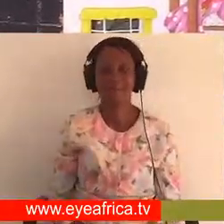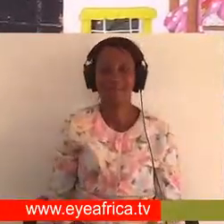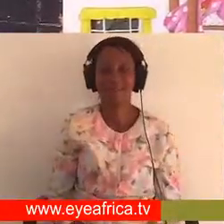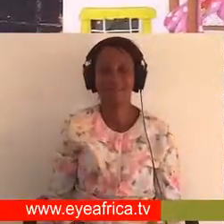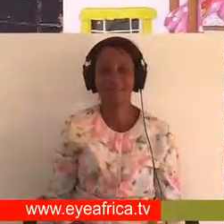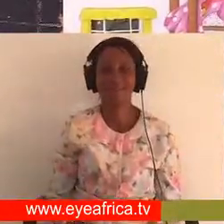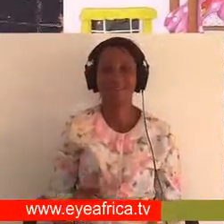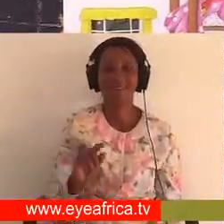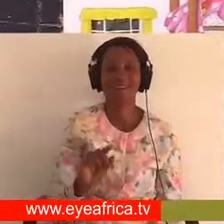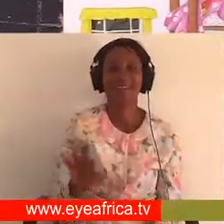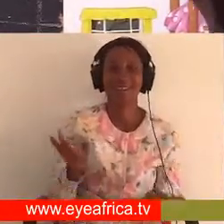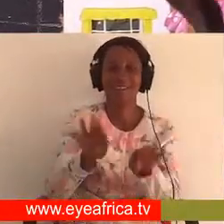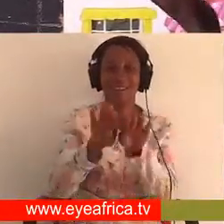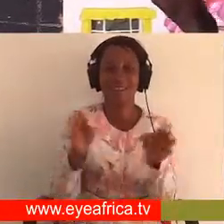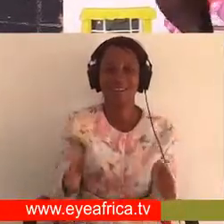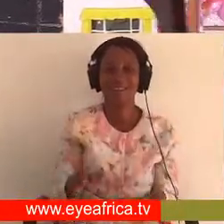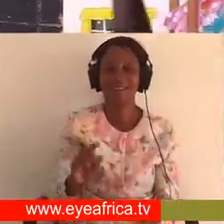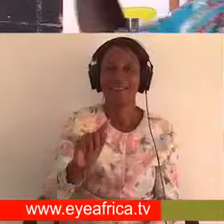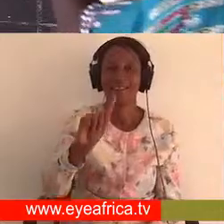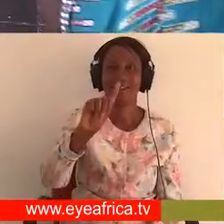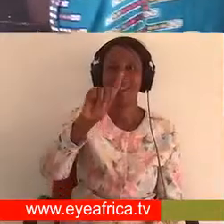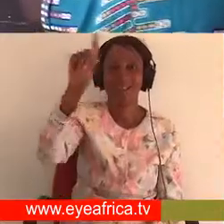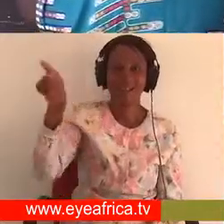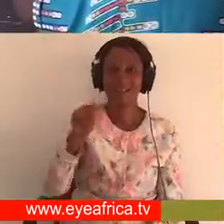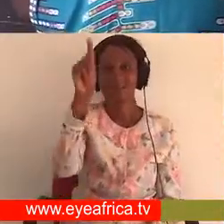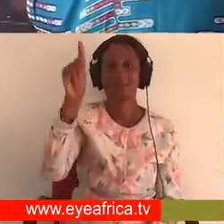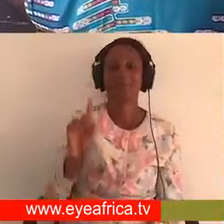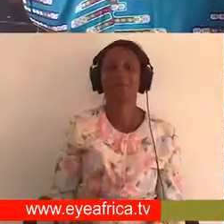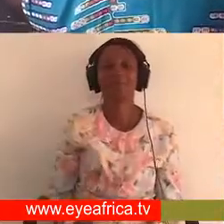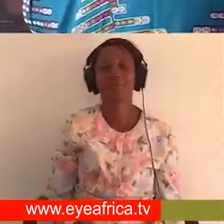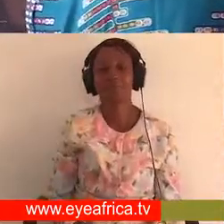around. On your tables,